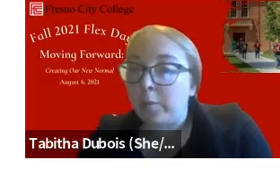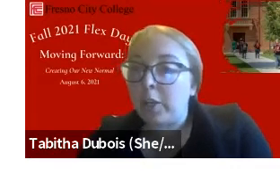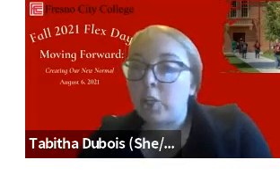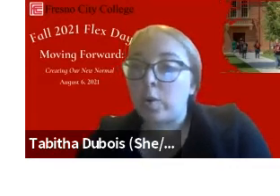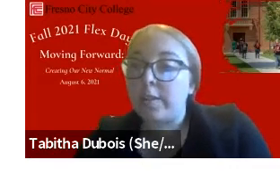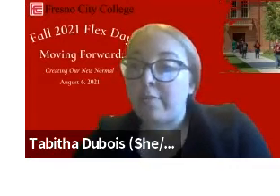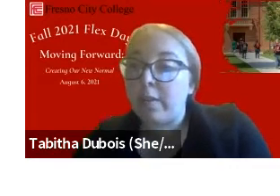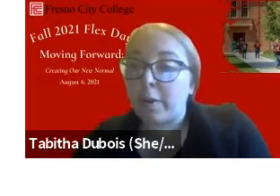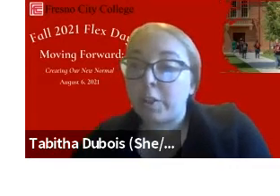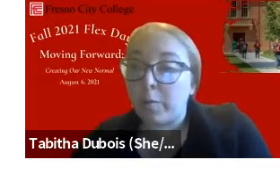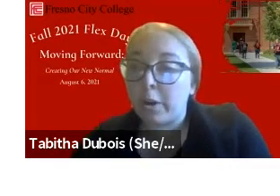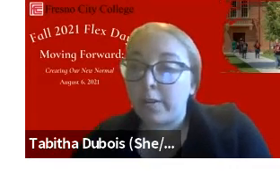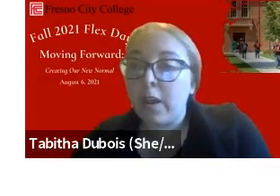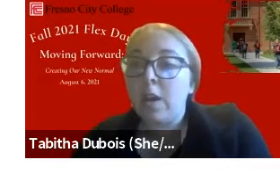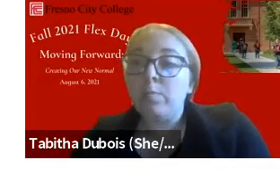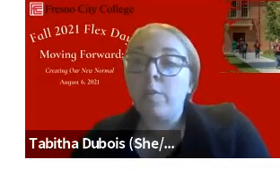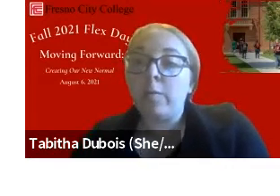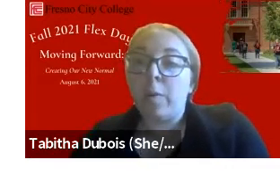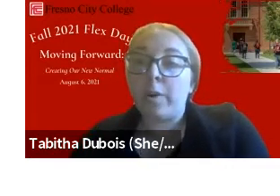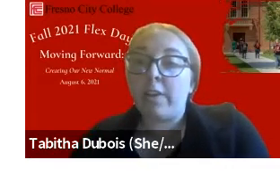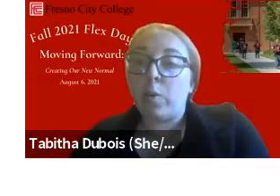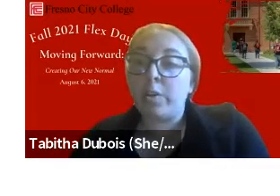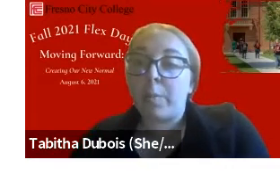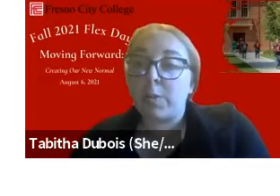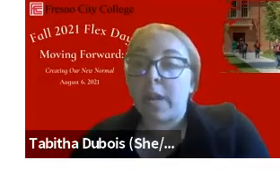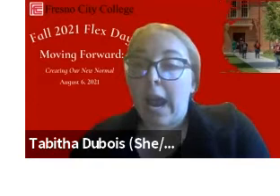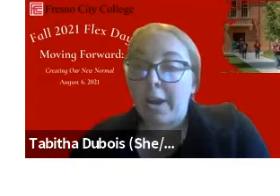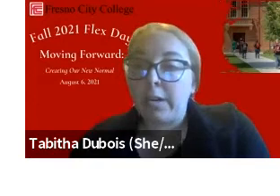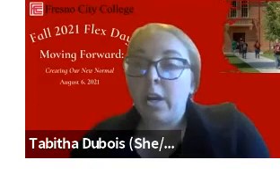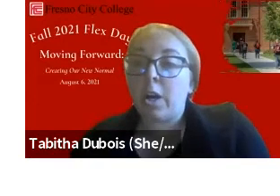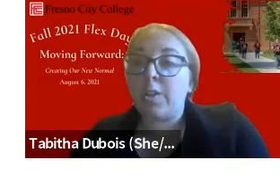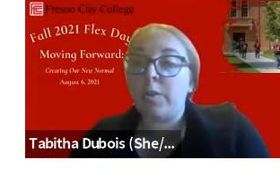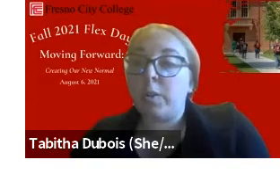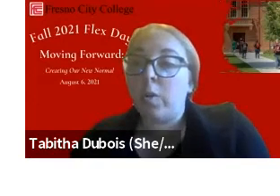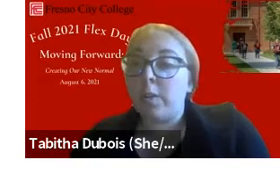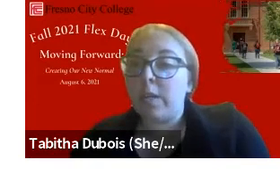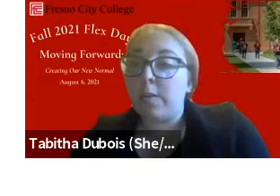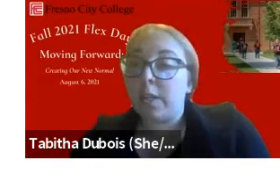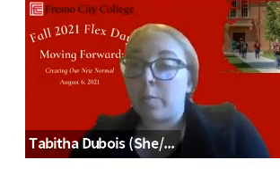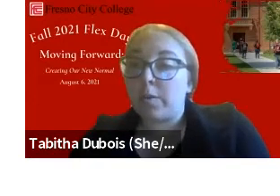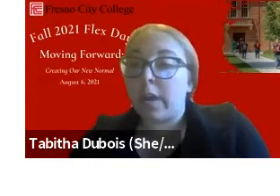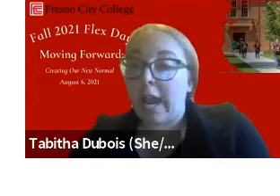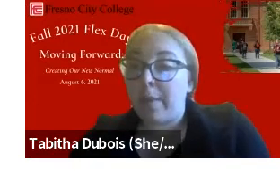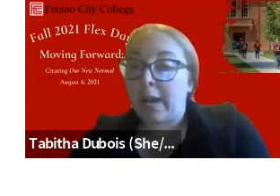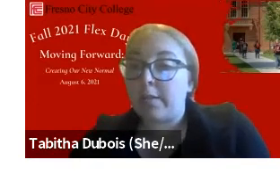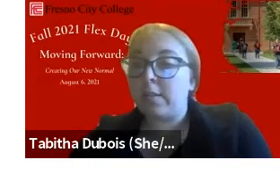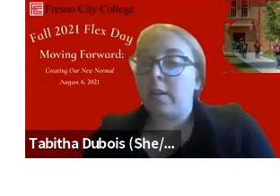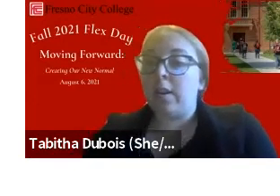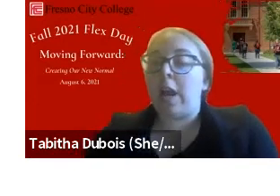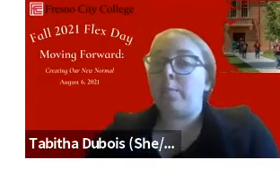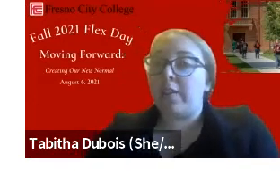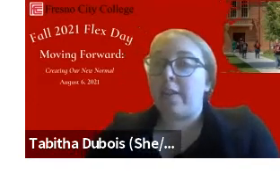limited availability, short staffing for interpreters. Moving forward, have more interpreters been hired? Are students still going to be using interpreters on